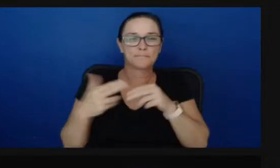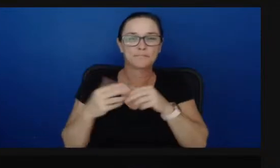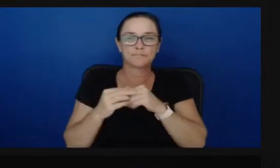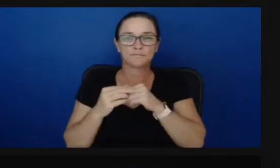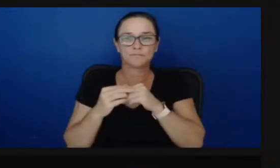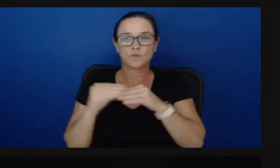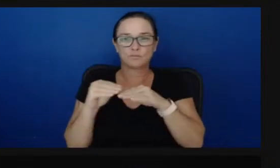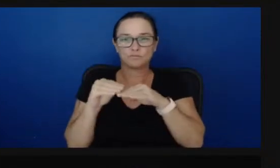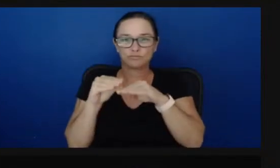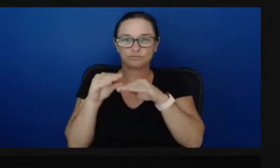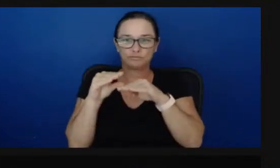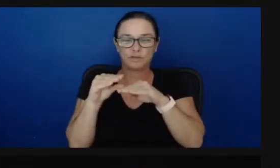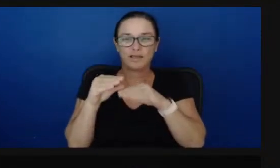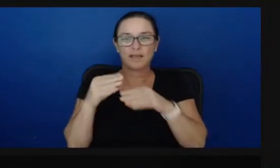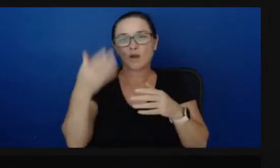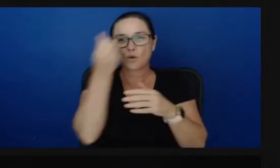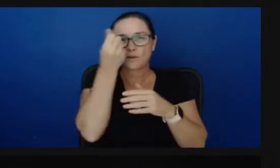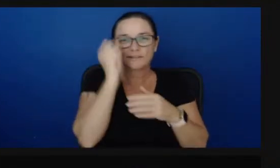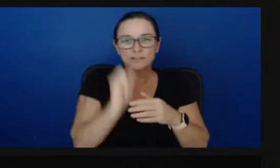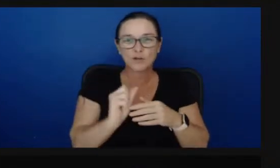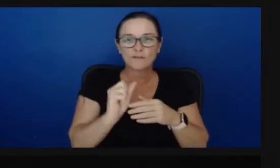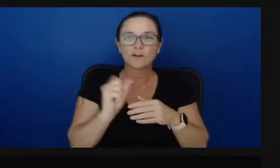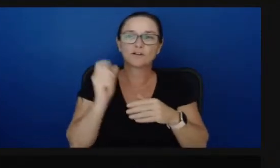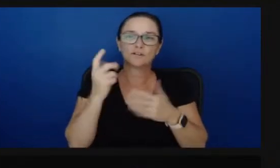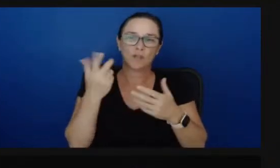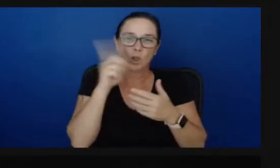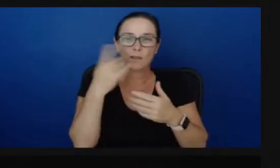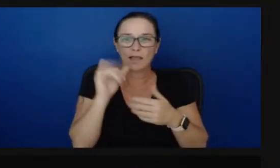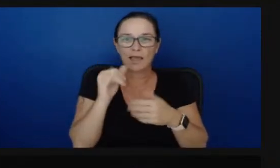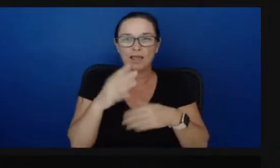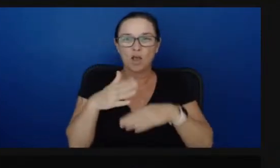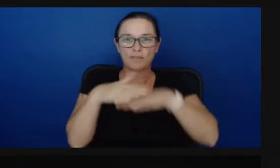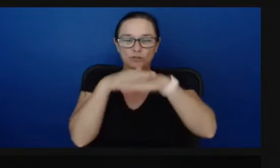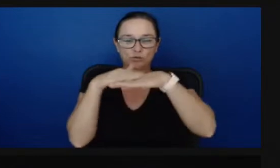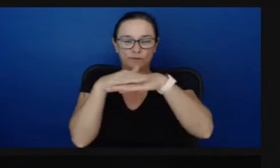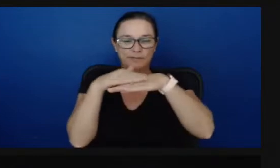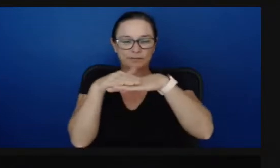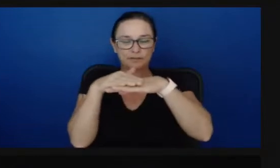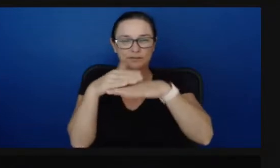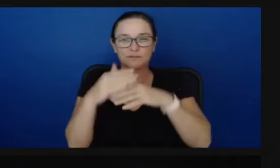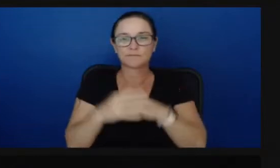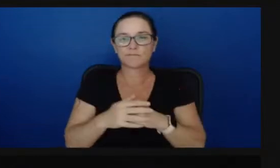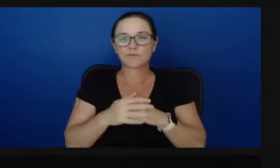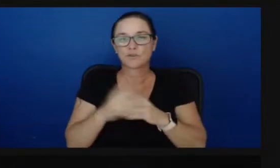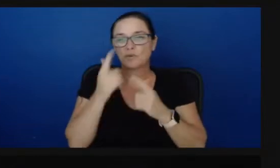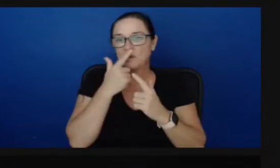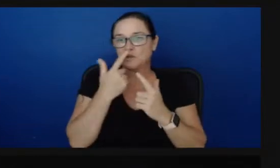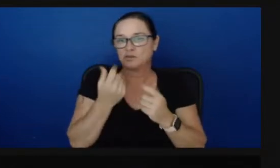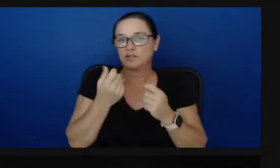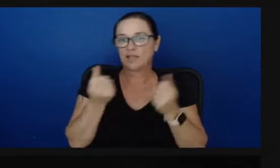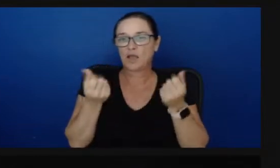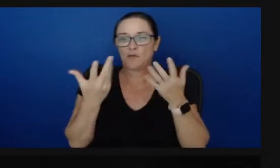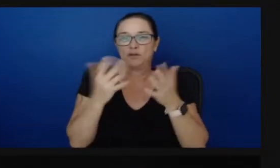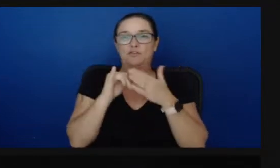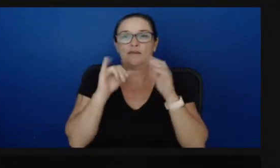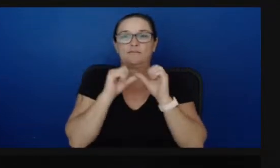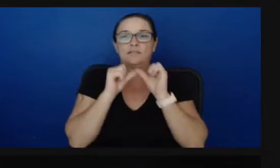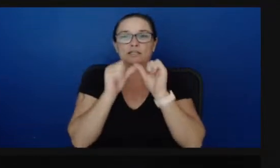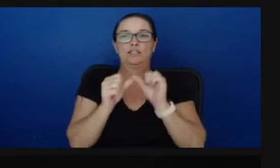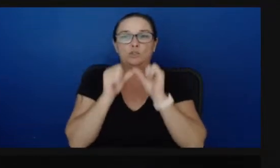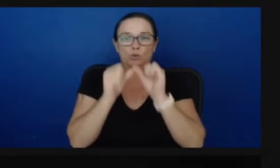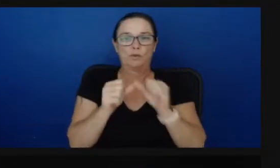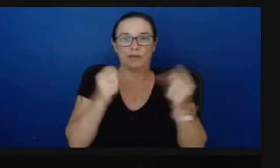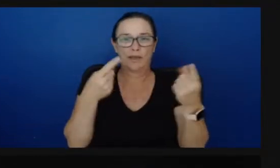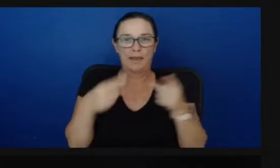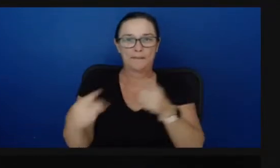precipitates these sulfur compounds on the surface of the rock. So interesting to note how much that continues to happen.